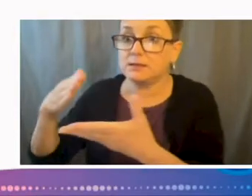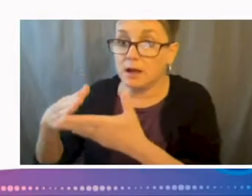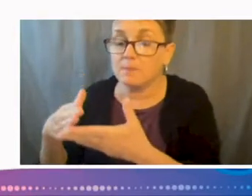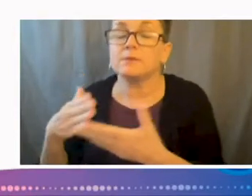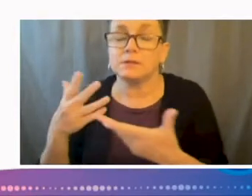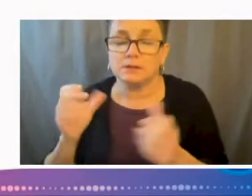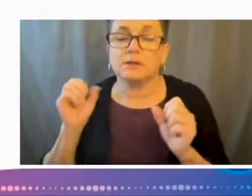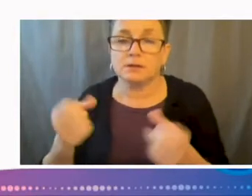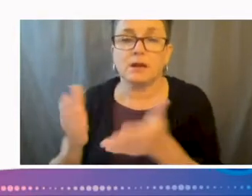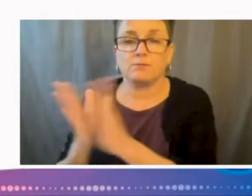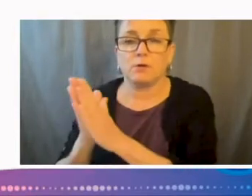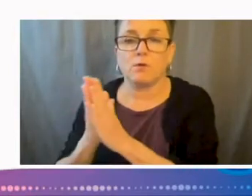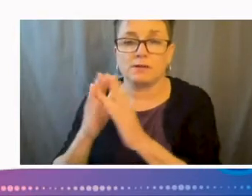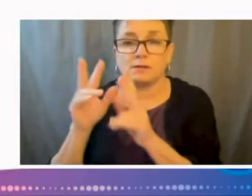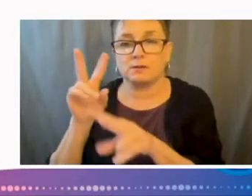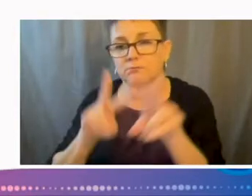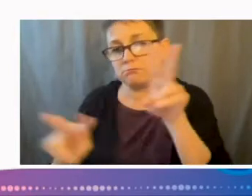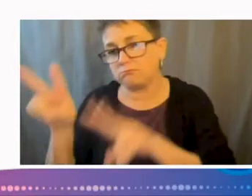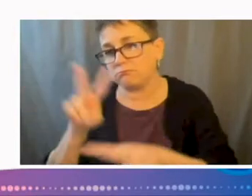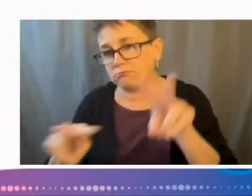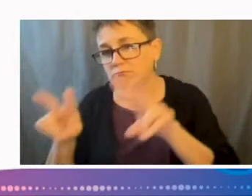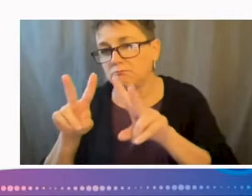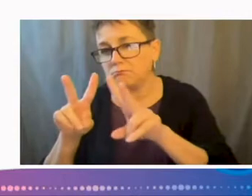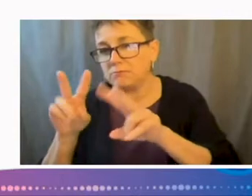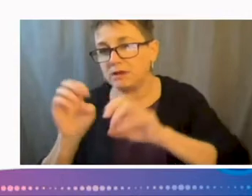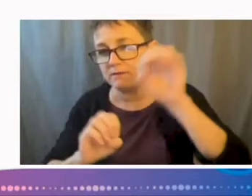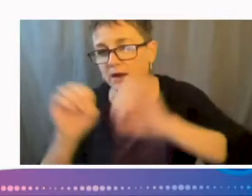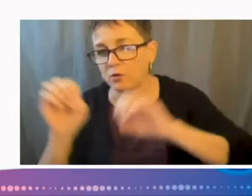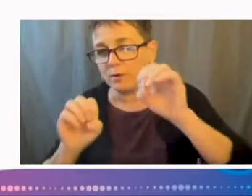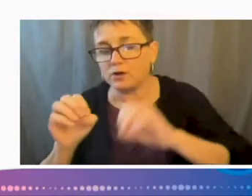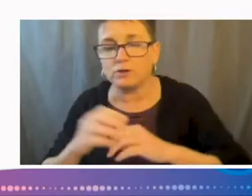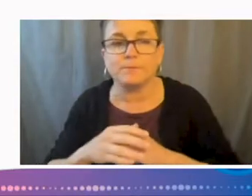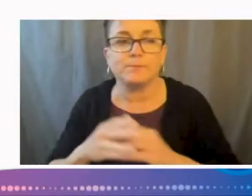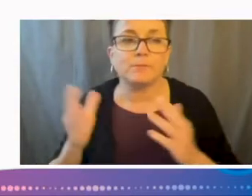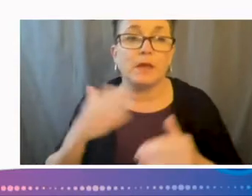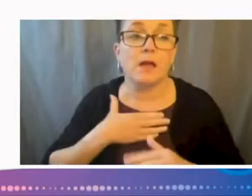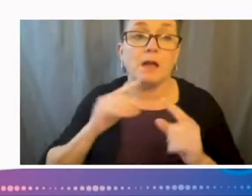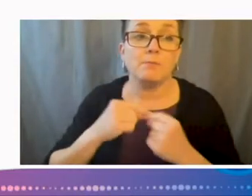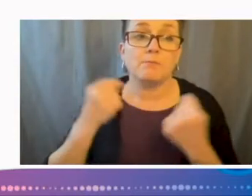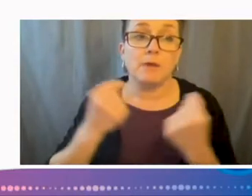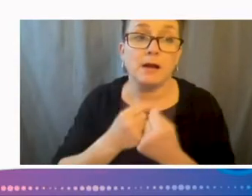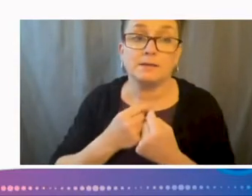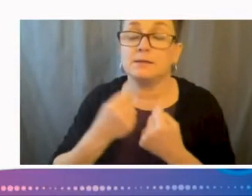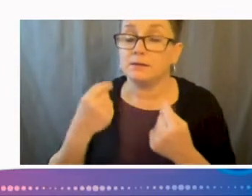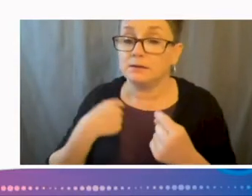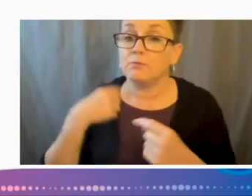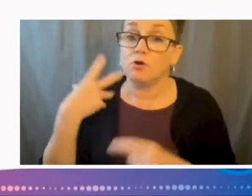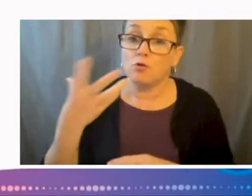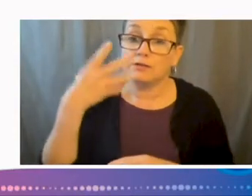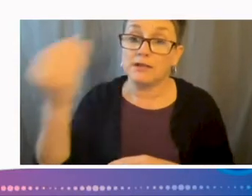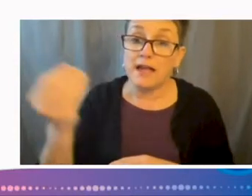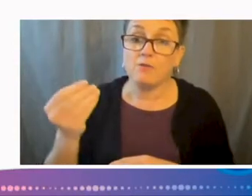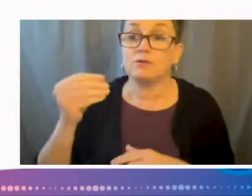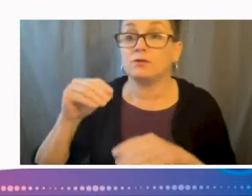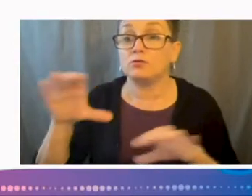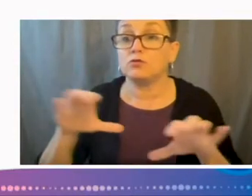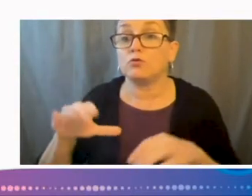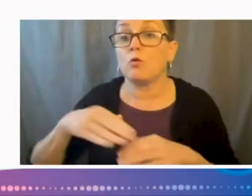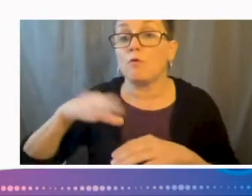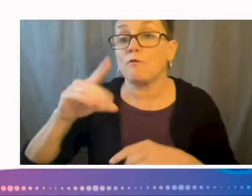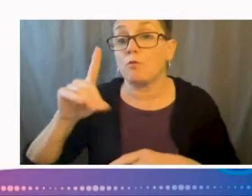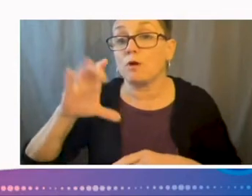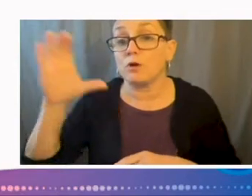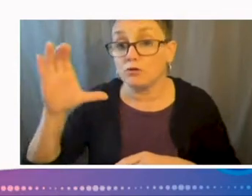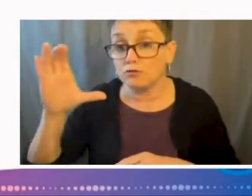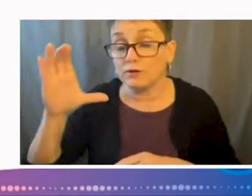My team perform over 100 of these types of safety reviews each year throughout New Jersey, New York,